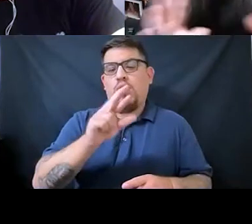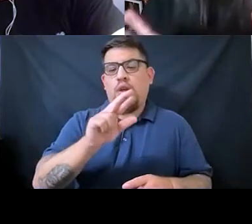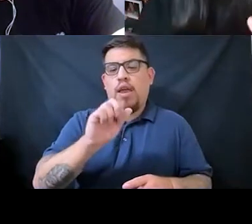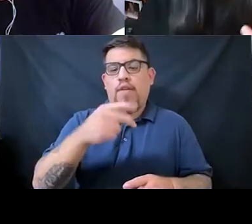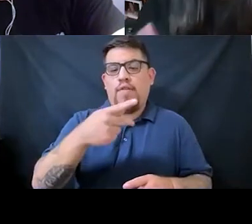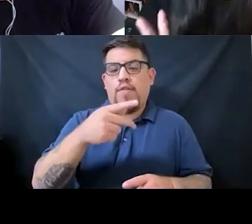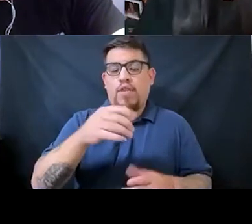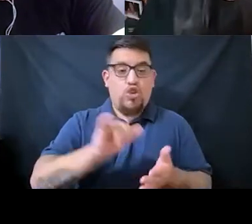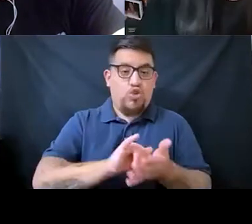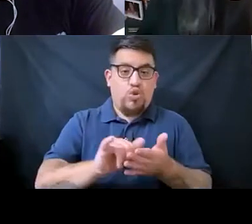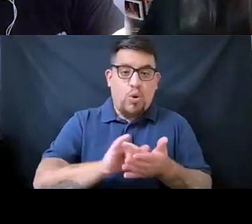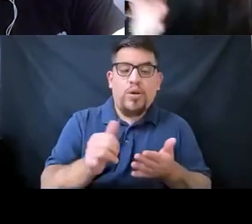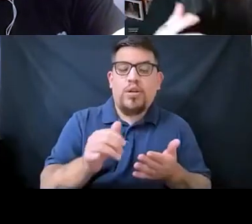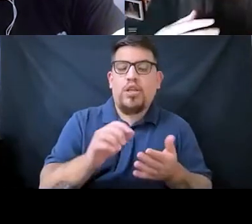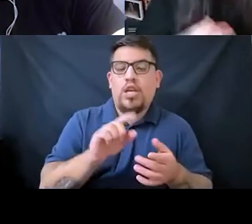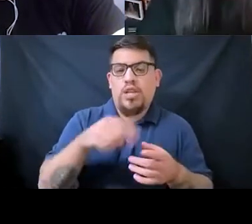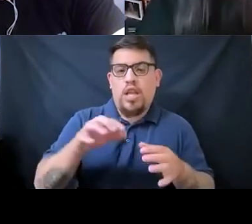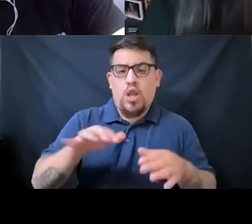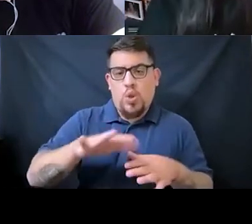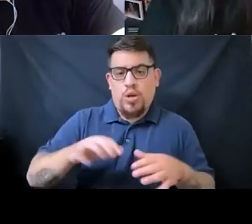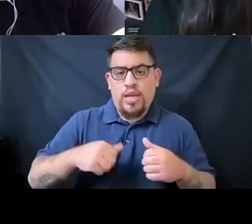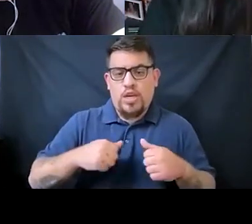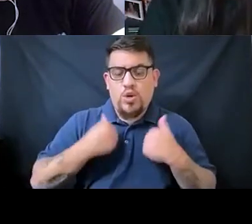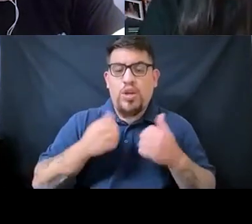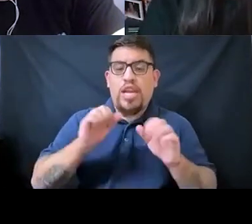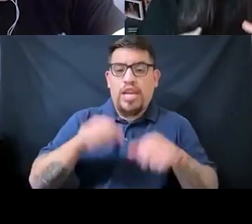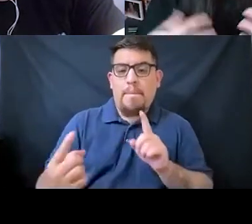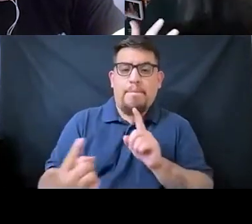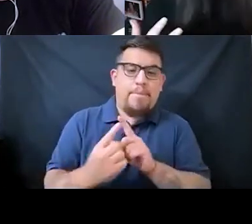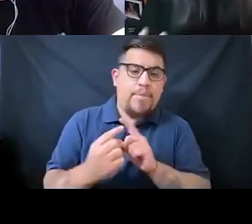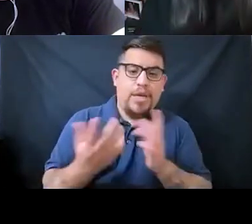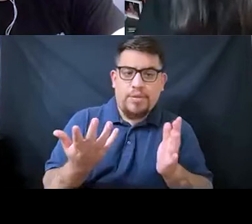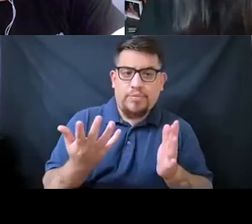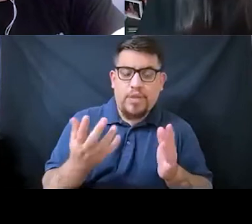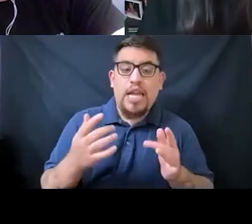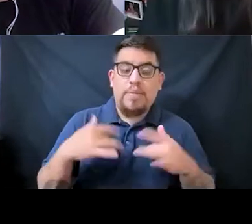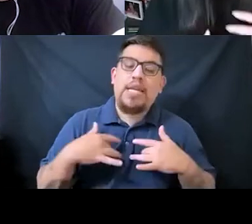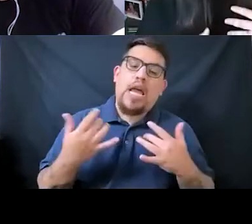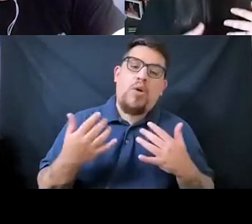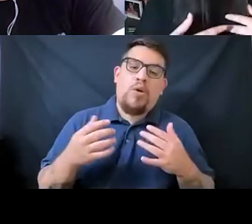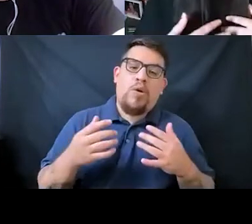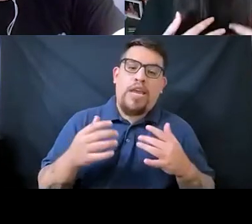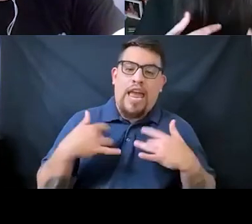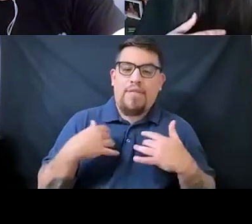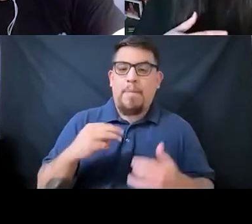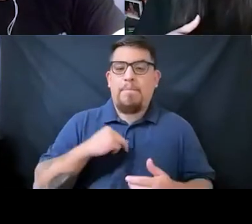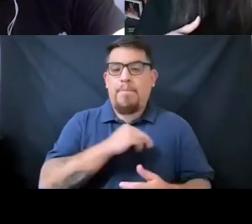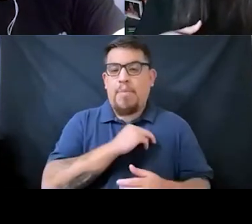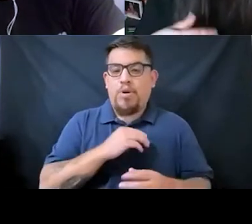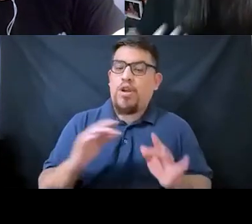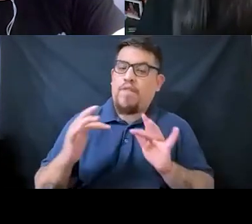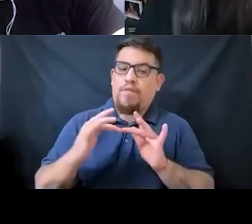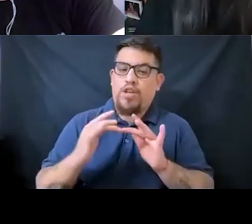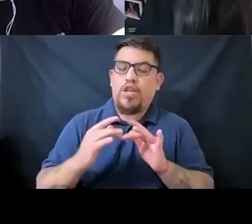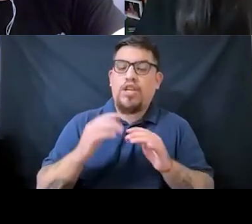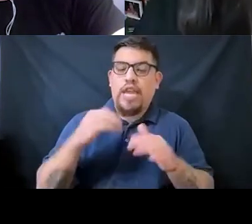like a co-working space in New York where writers can meet up, but they now have a virtual membership. So that gives you access to